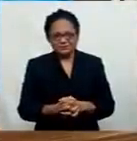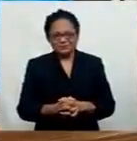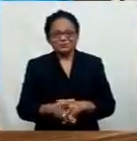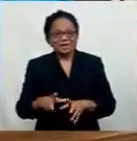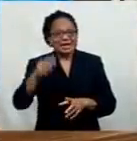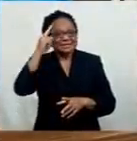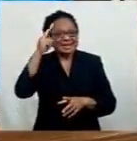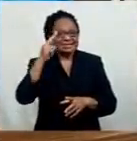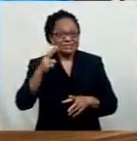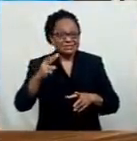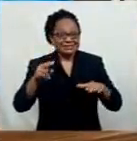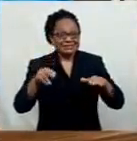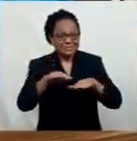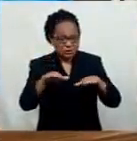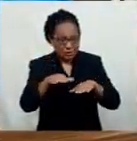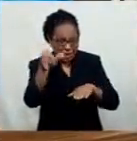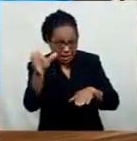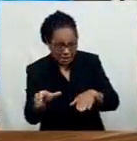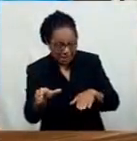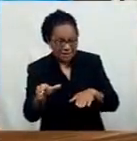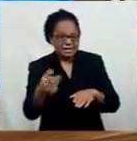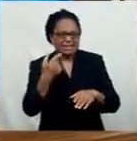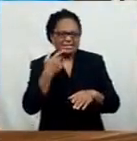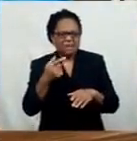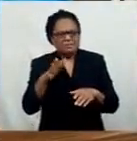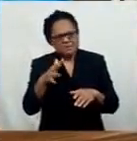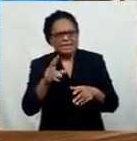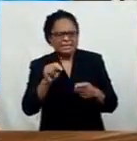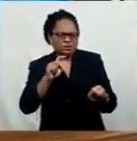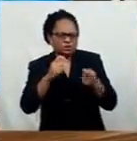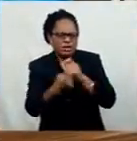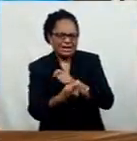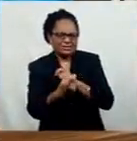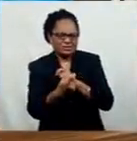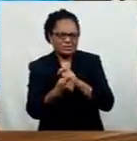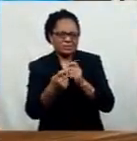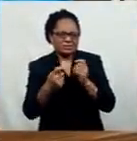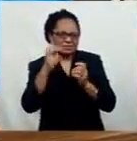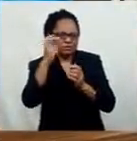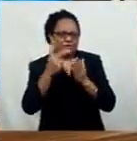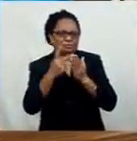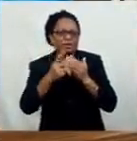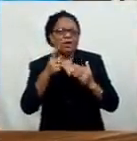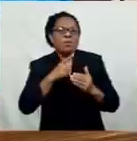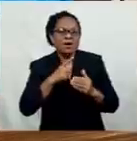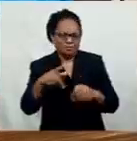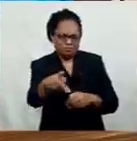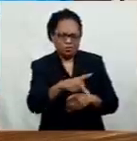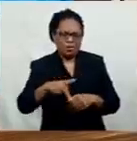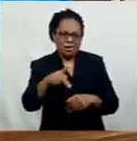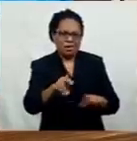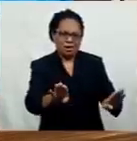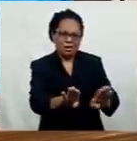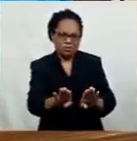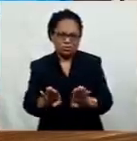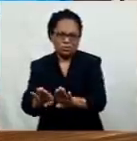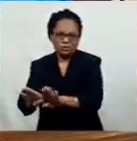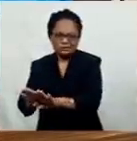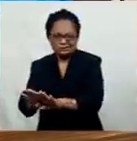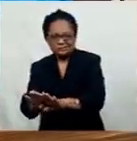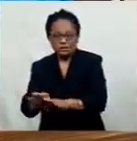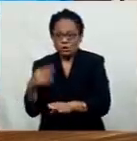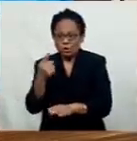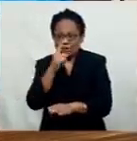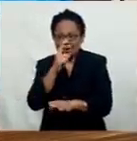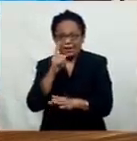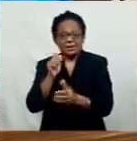National swimmers may have to improvise on their training programs a bit longer. With pools still closed, swimmers are left with no choice